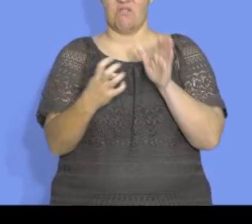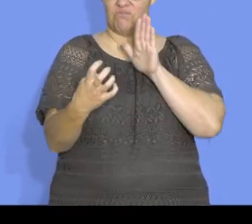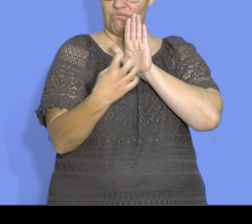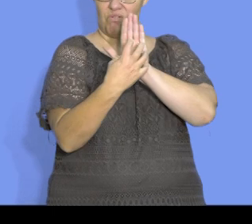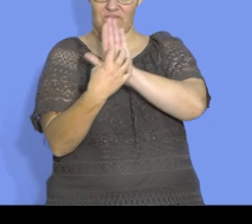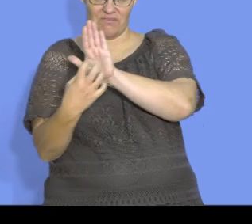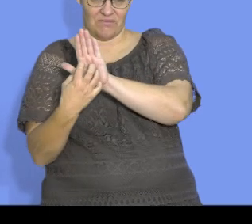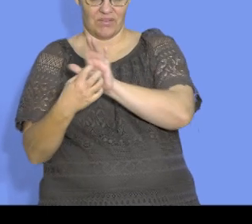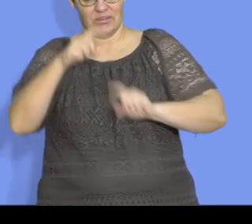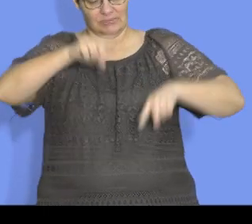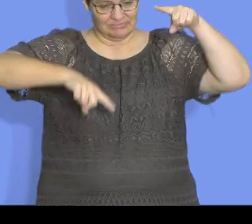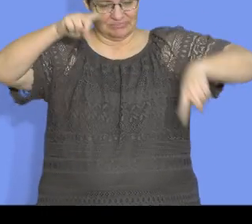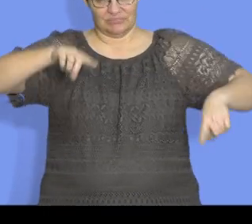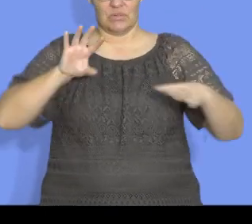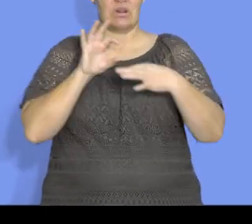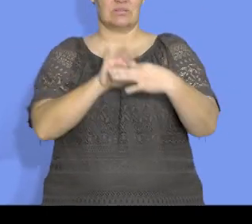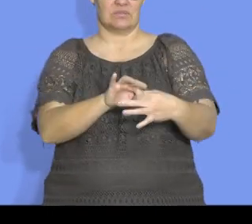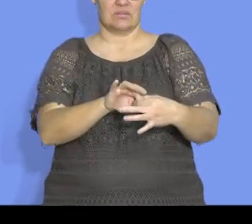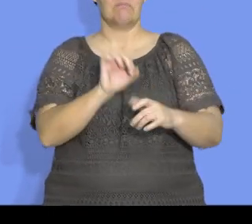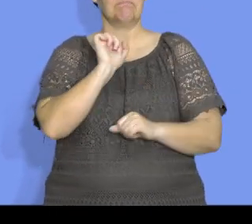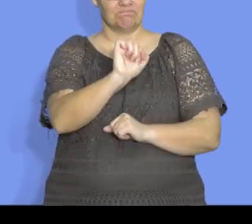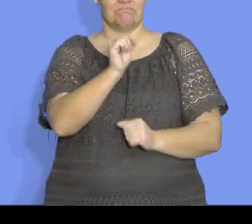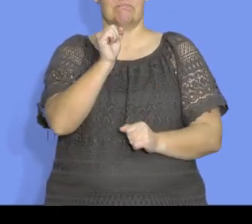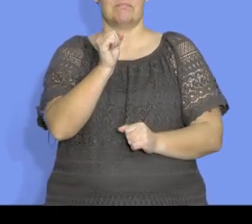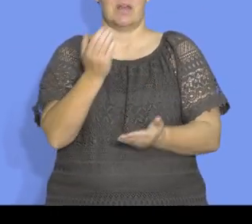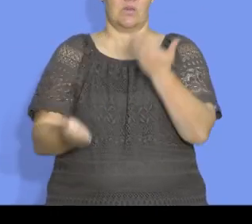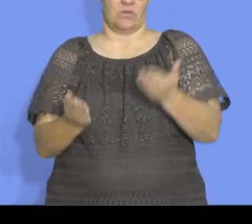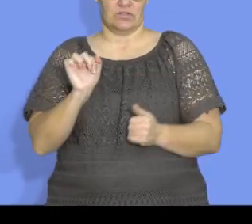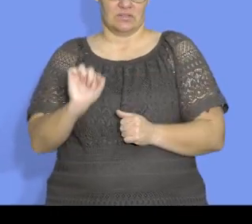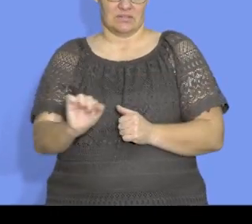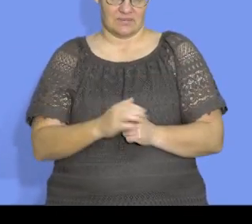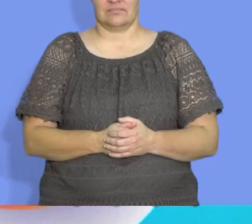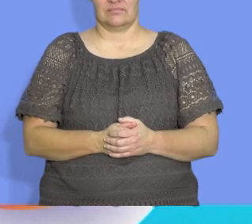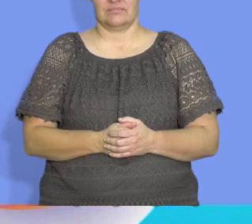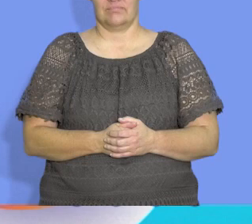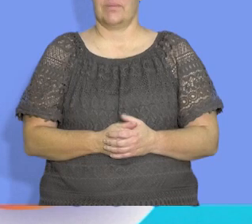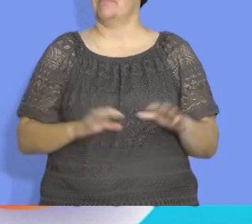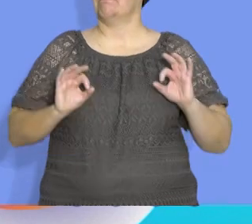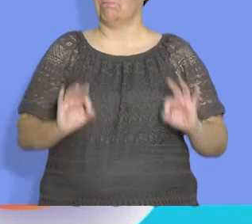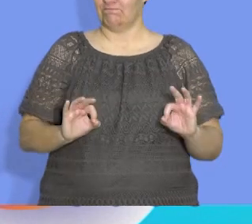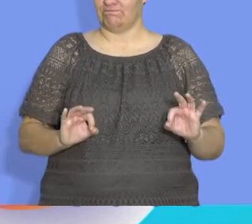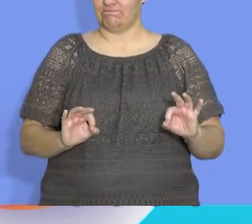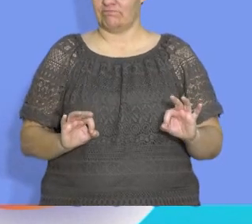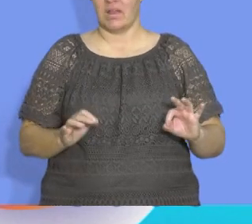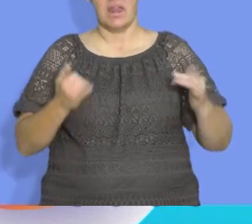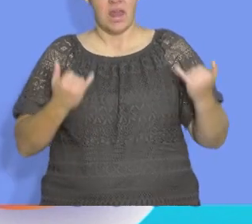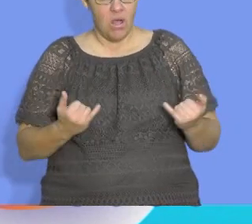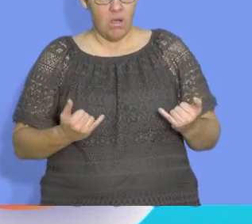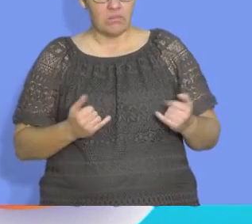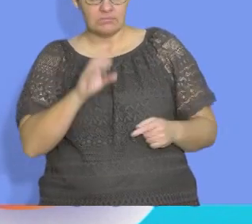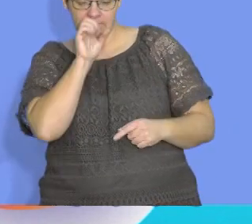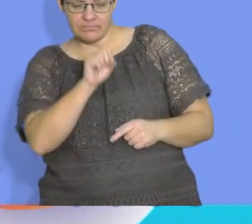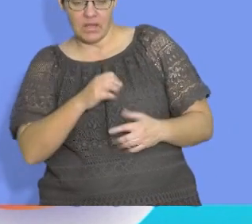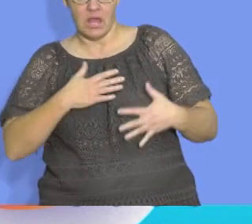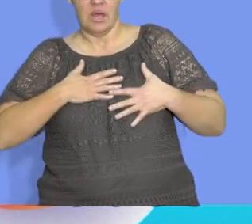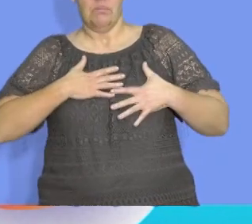the graphs of different relationships to their equations. Right, now let's take a few moments, take a